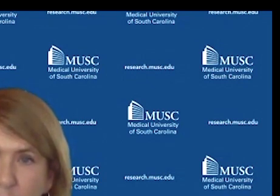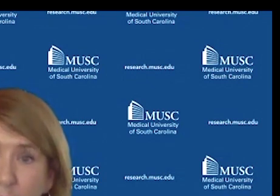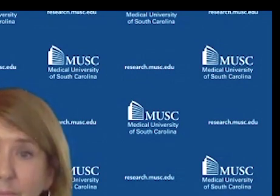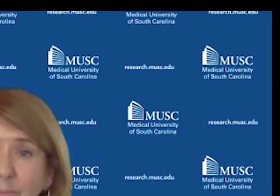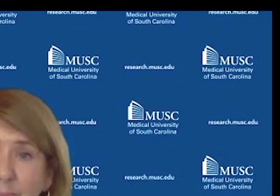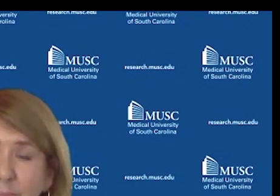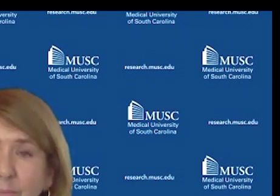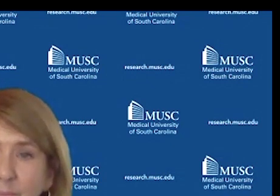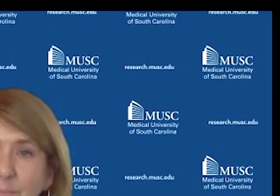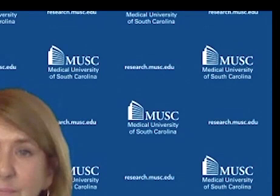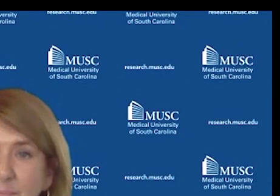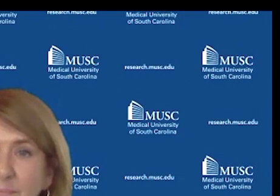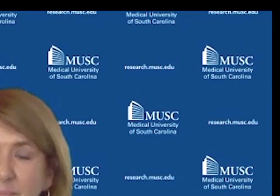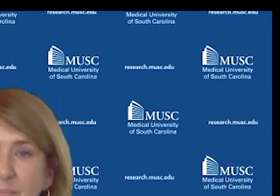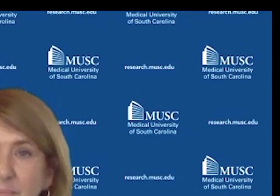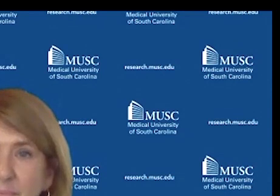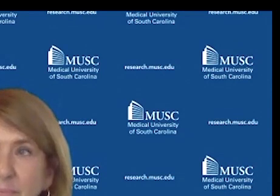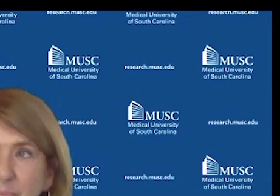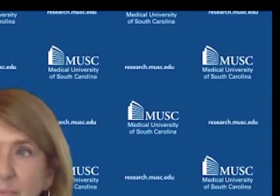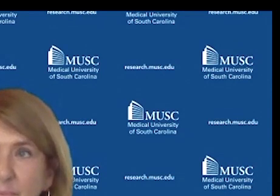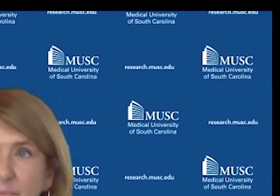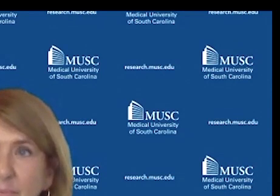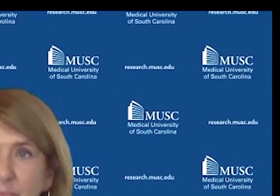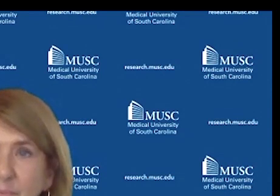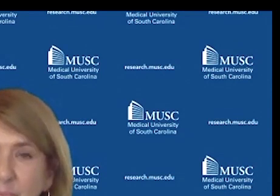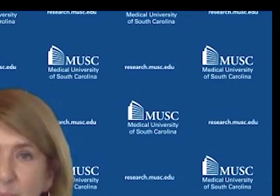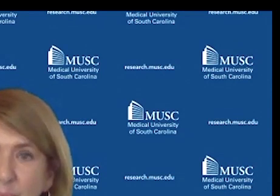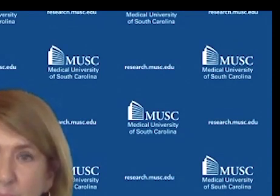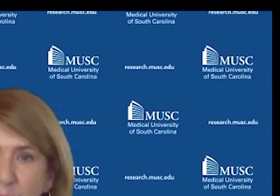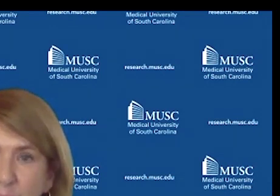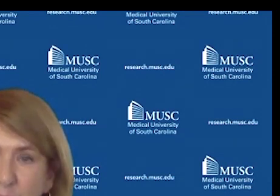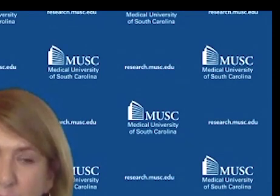isolation and loneliness, and I'd like for Juan to be able to ask his question.